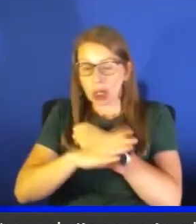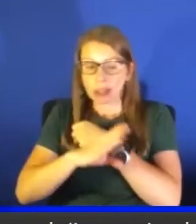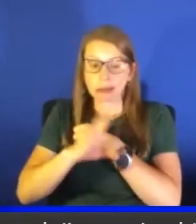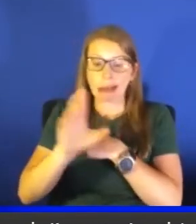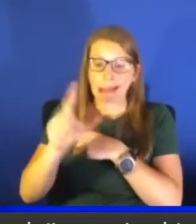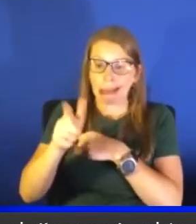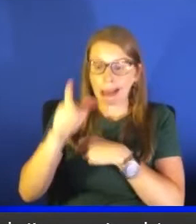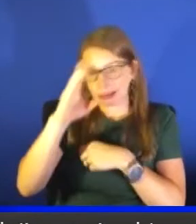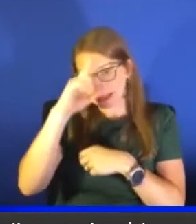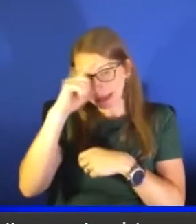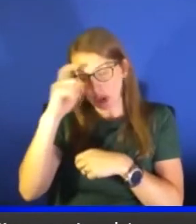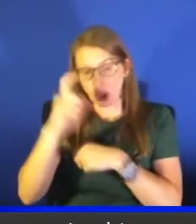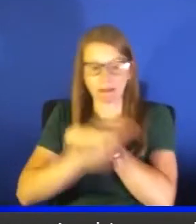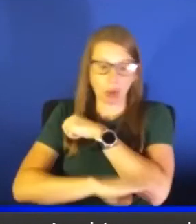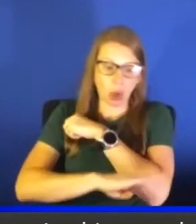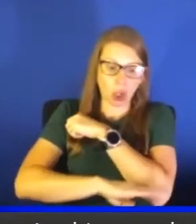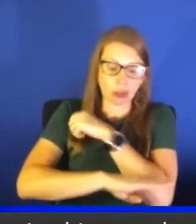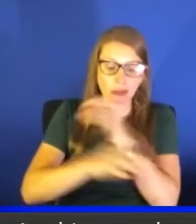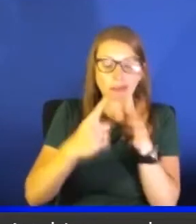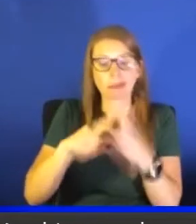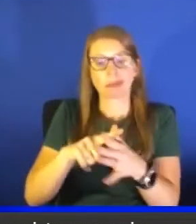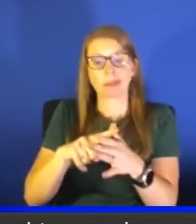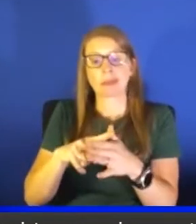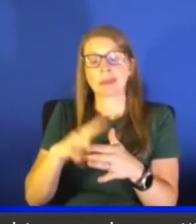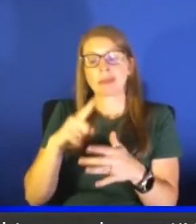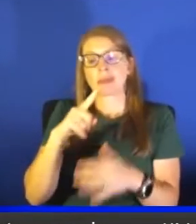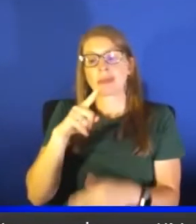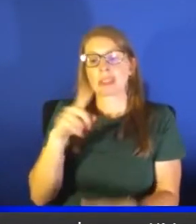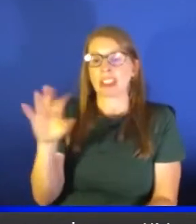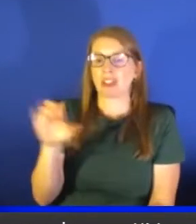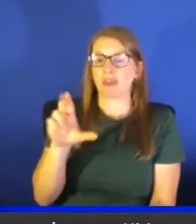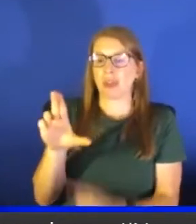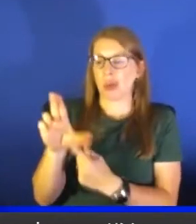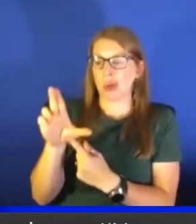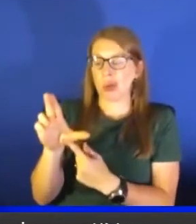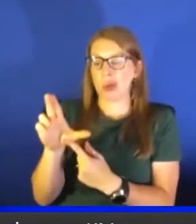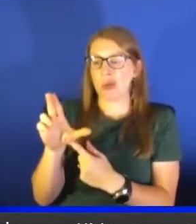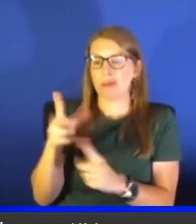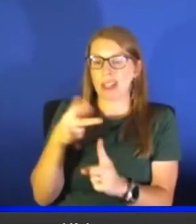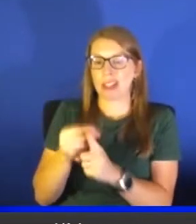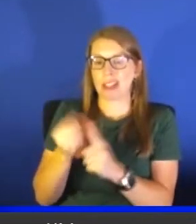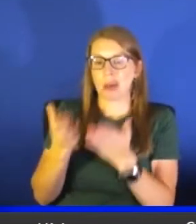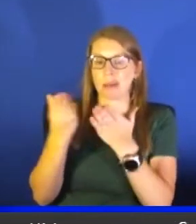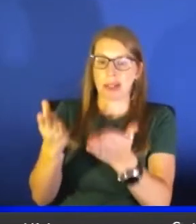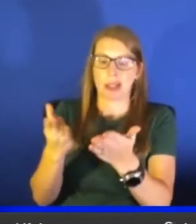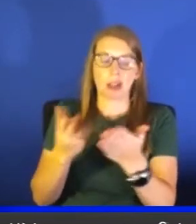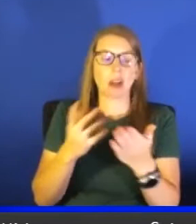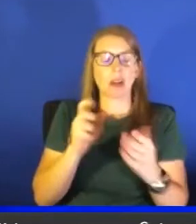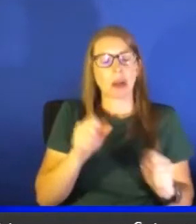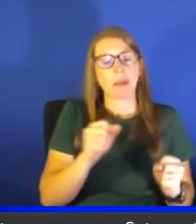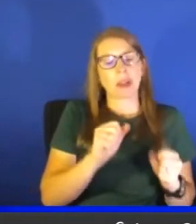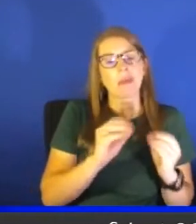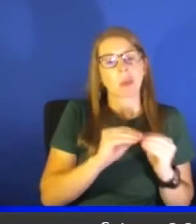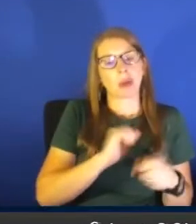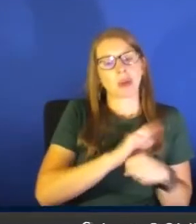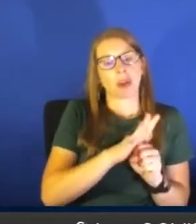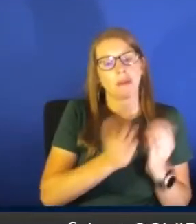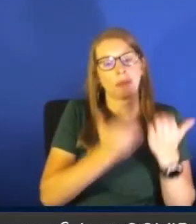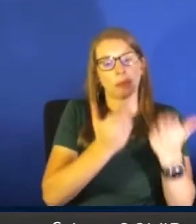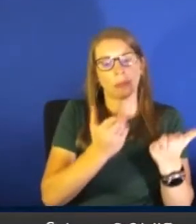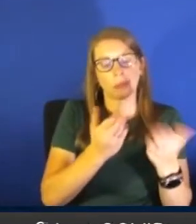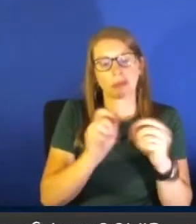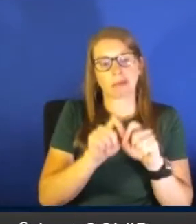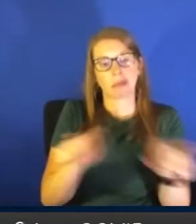weather. Just as with influenza vaccine recommendations, we will probably be seeing more recommendations coming up.